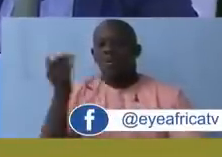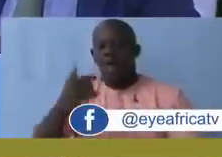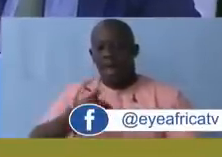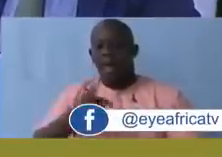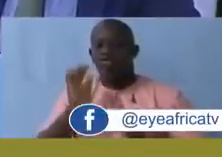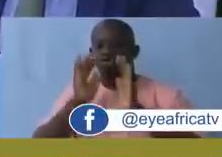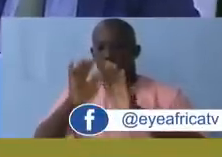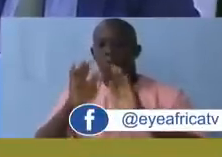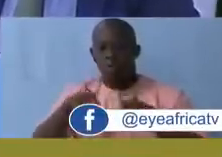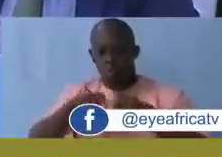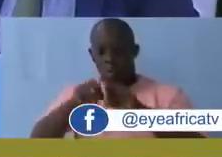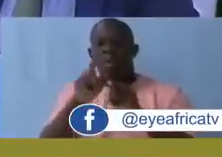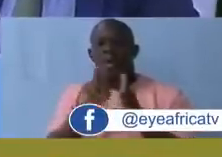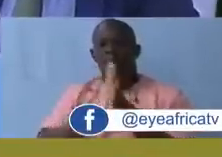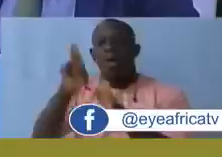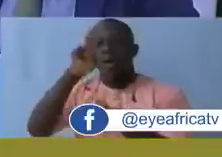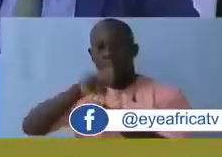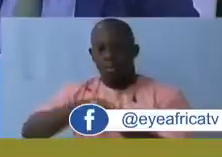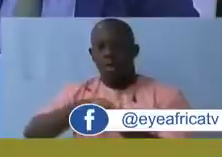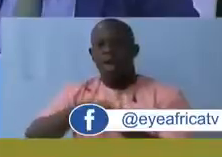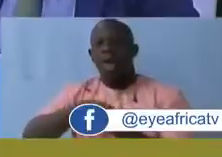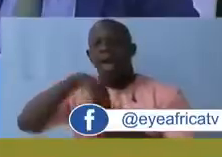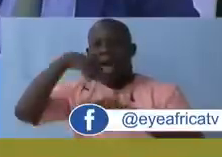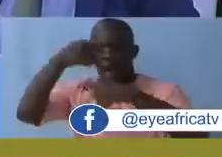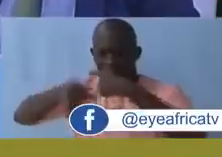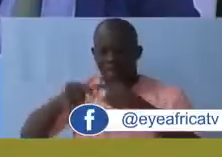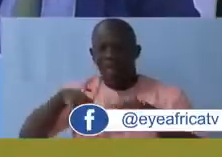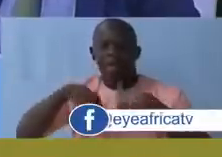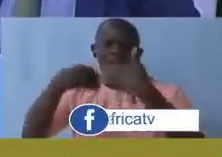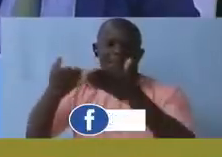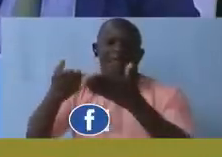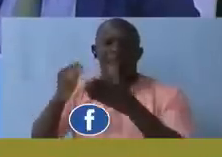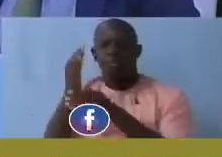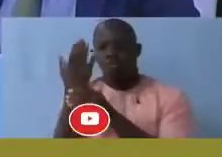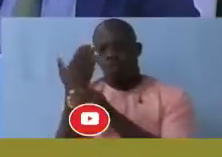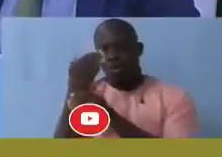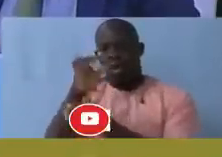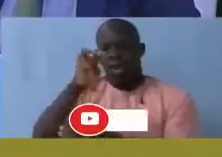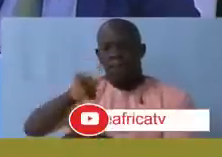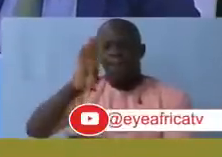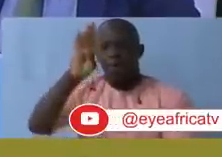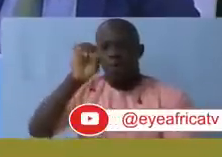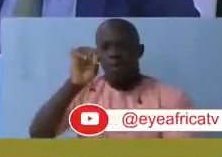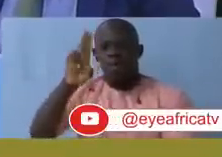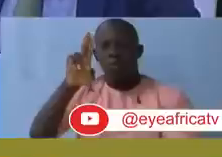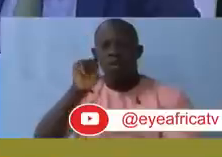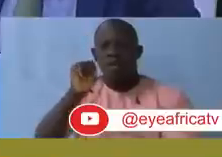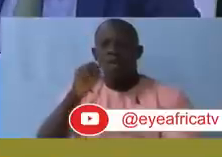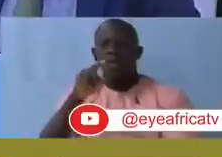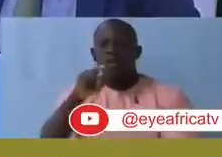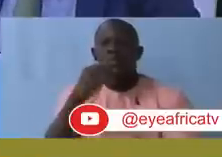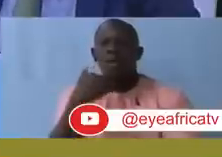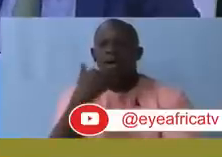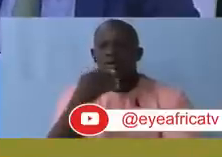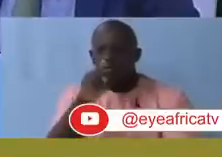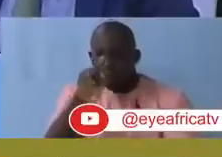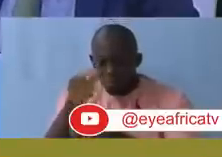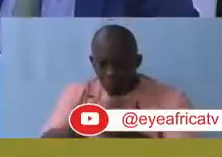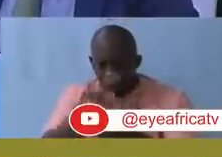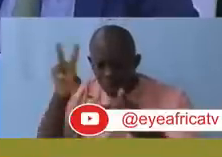stopped with the results after giving them to Dr. Mbo. Did you read the results before you gave them to Dr.